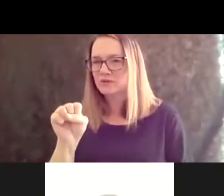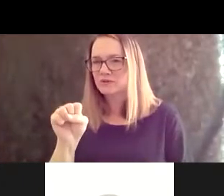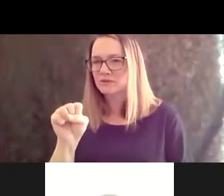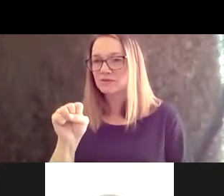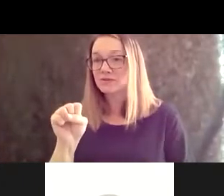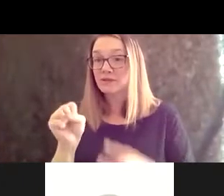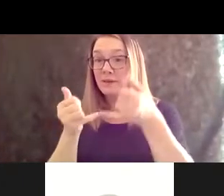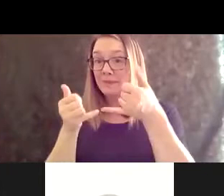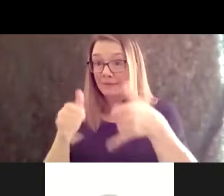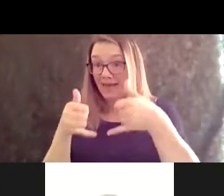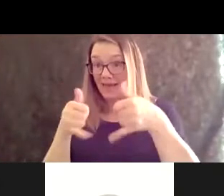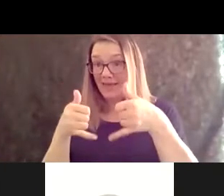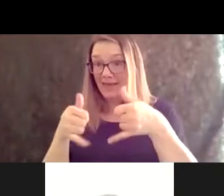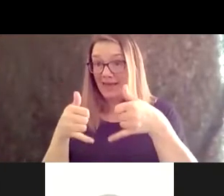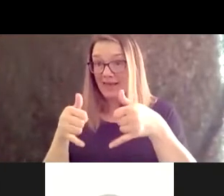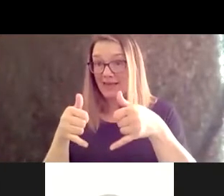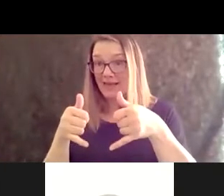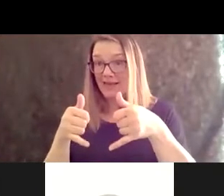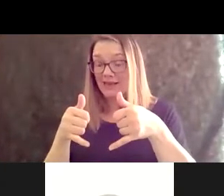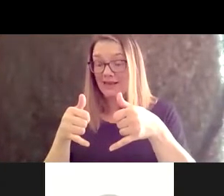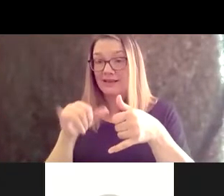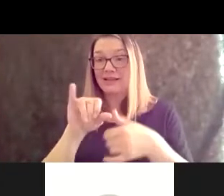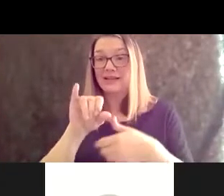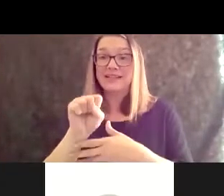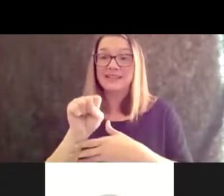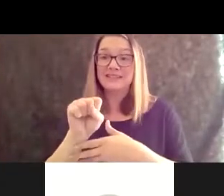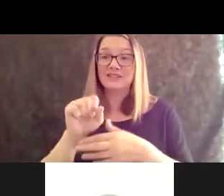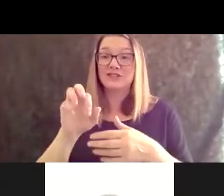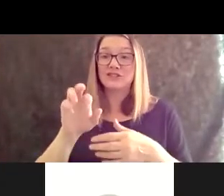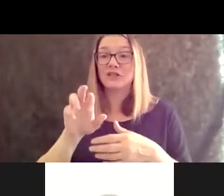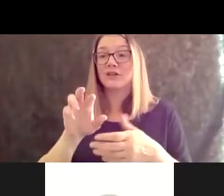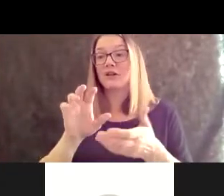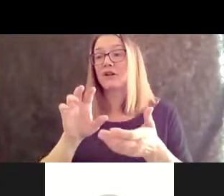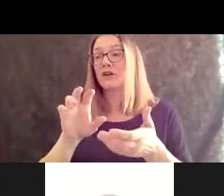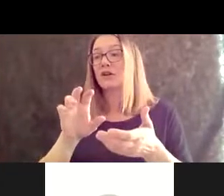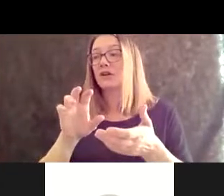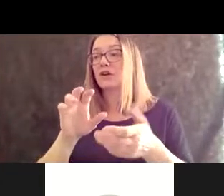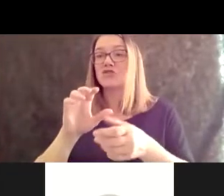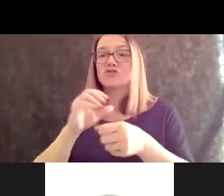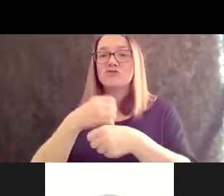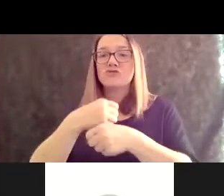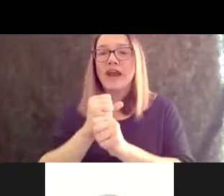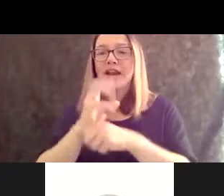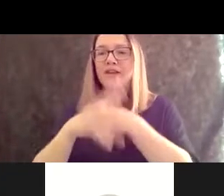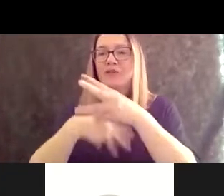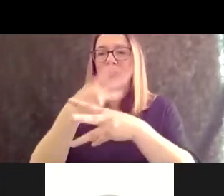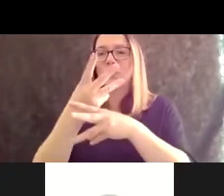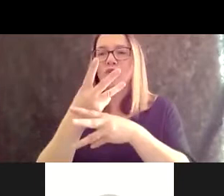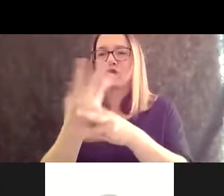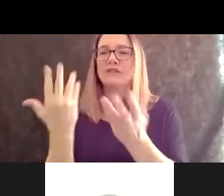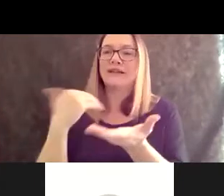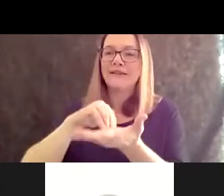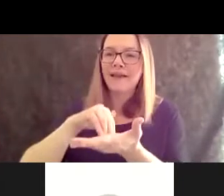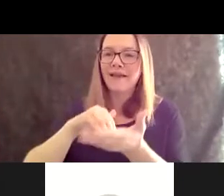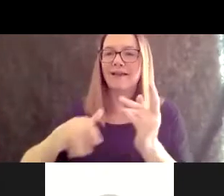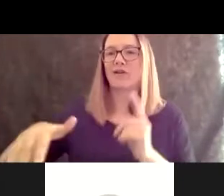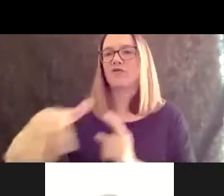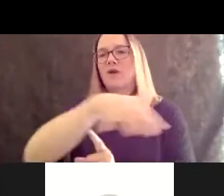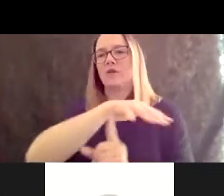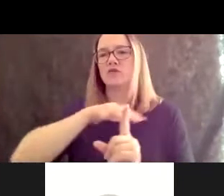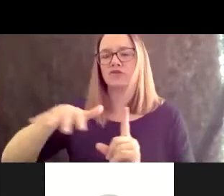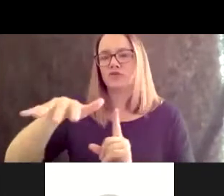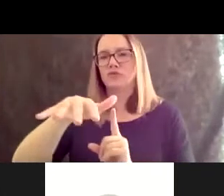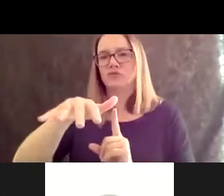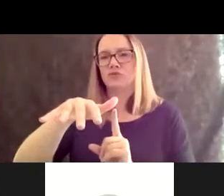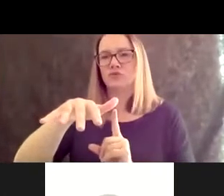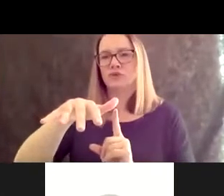Play is recreation because you're recreating the world around you, and you're also recreating the world